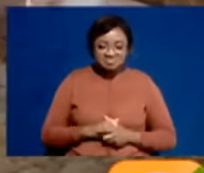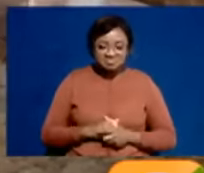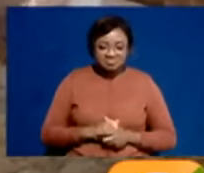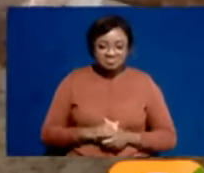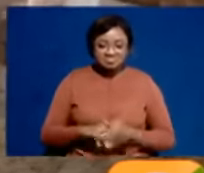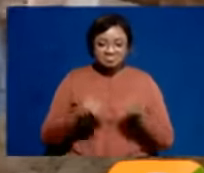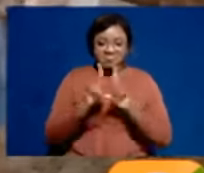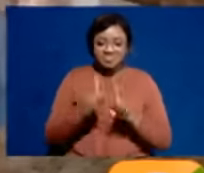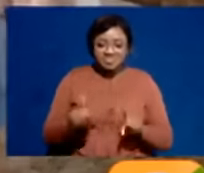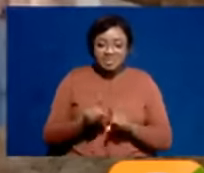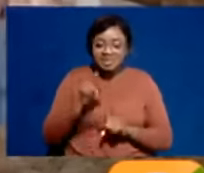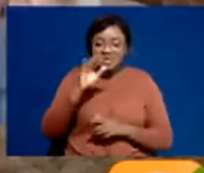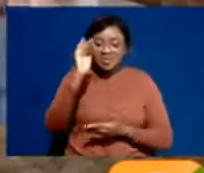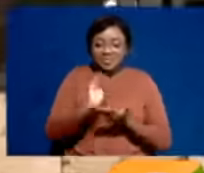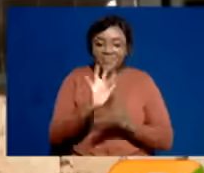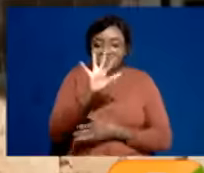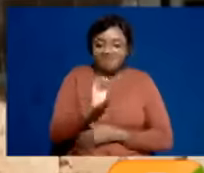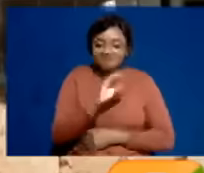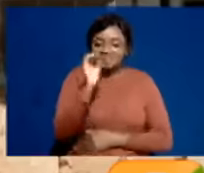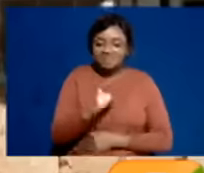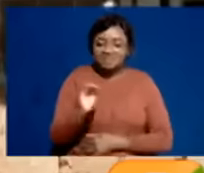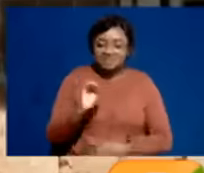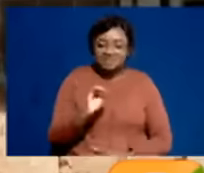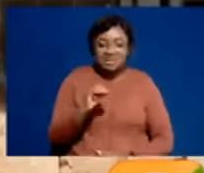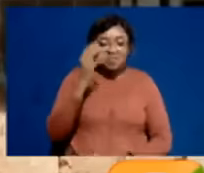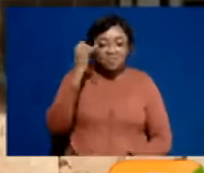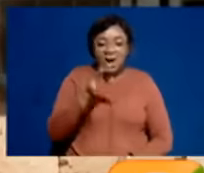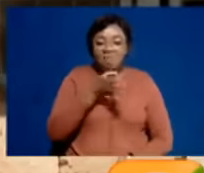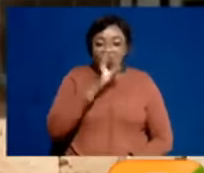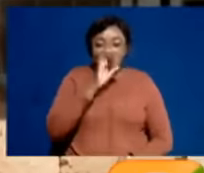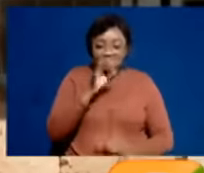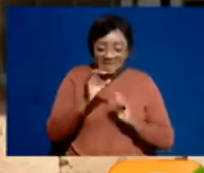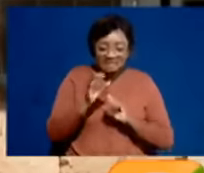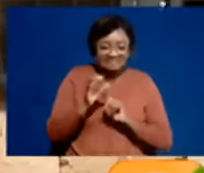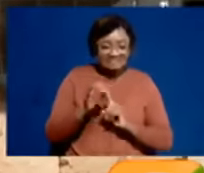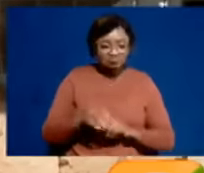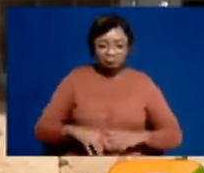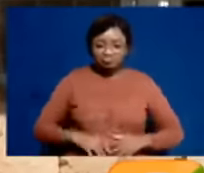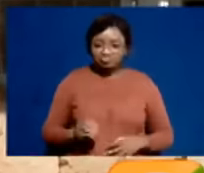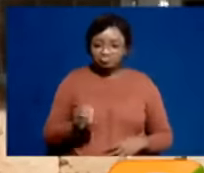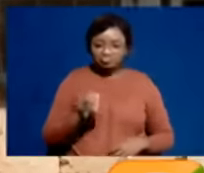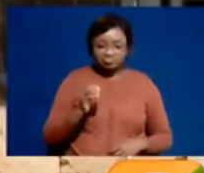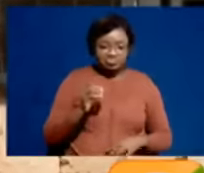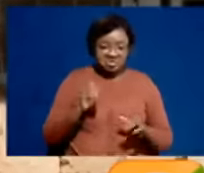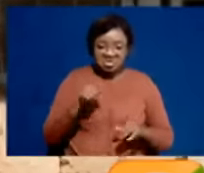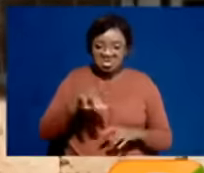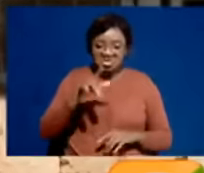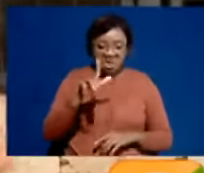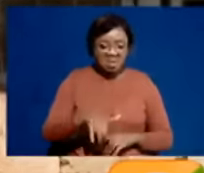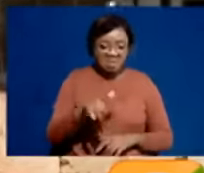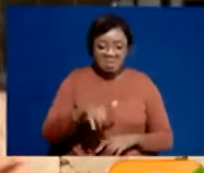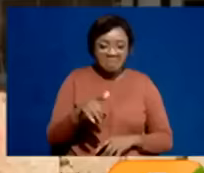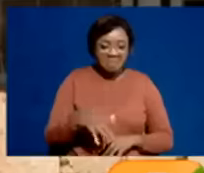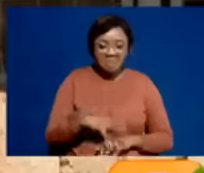cost by an average of 50%. Because the cost of water comes very, very low. Since you